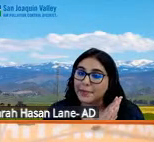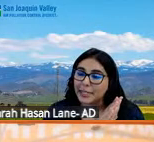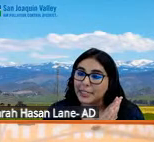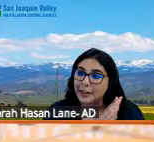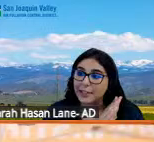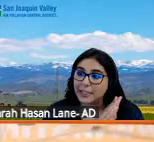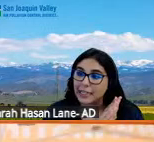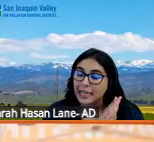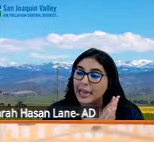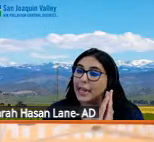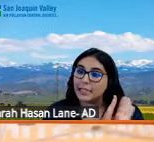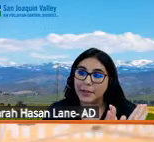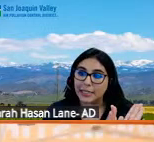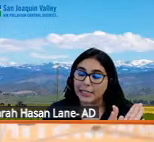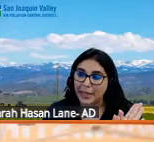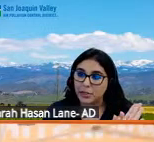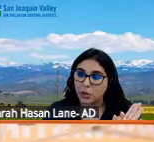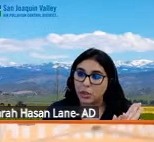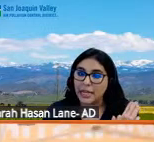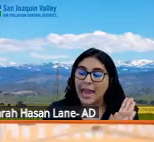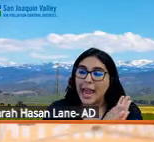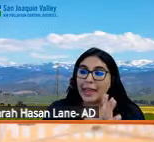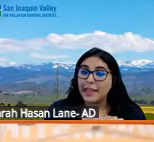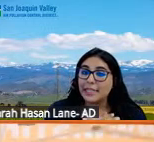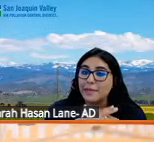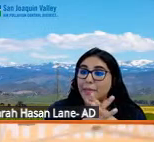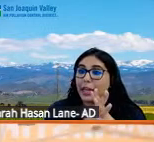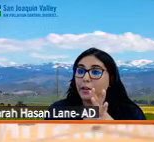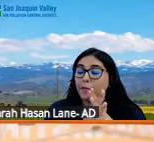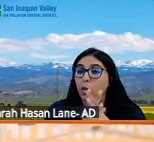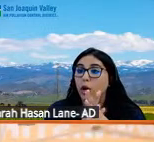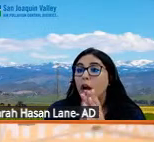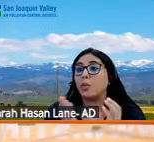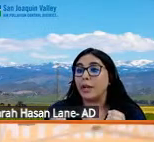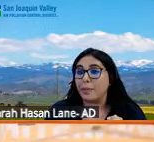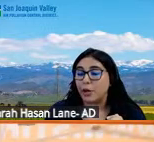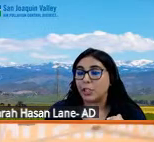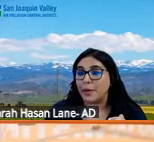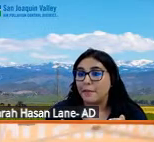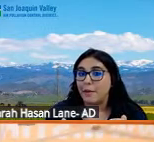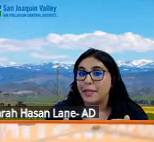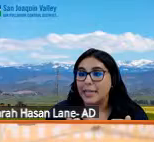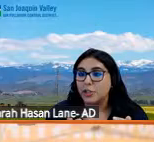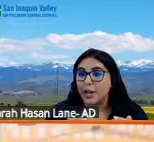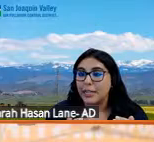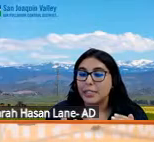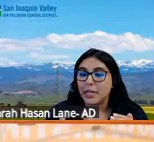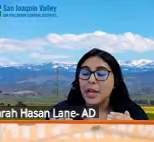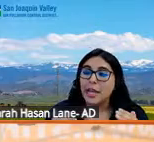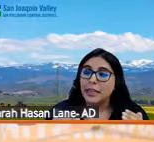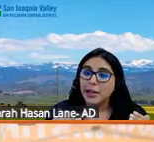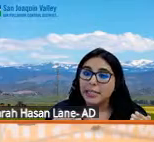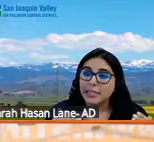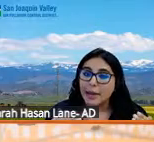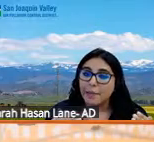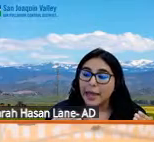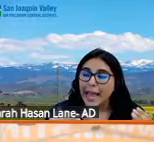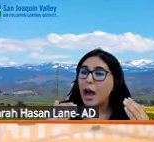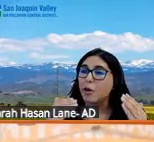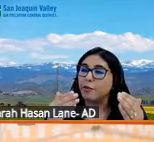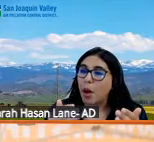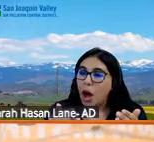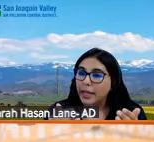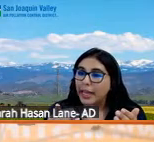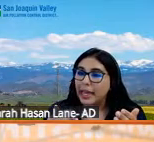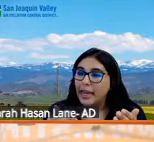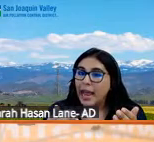from the dismantling facility that it has been dismantled, and then submit for a reimbursement from the district. So there is some like